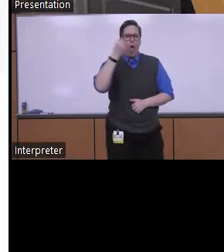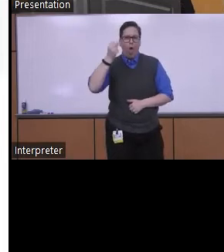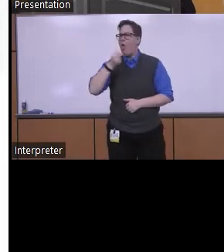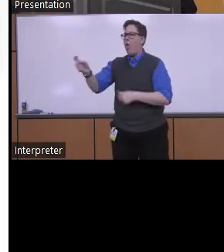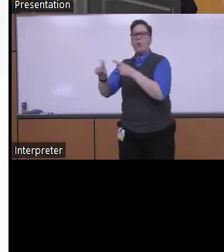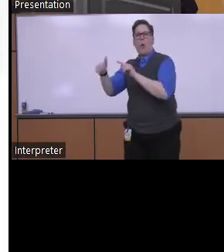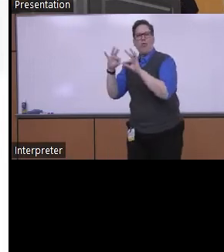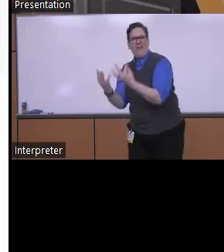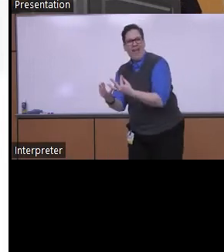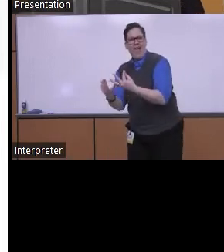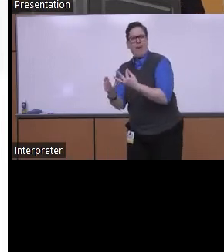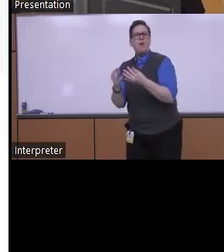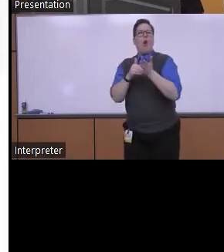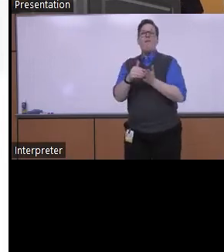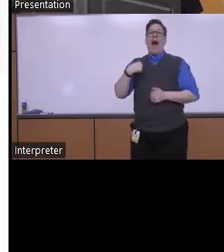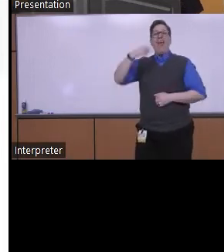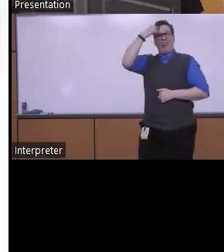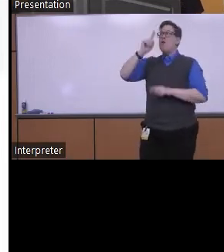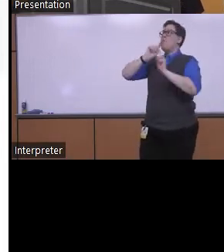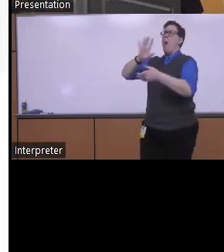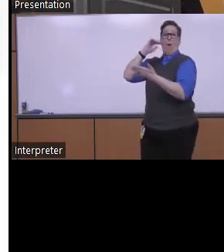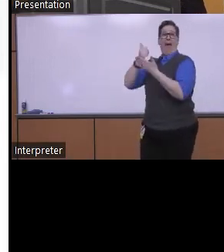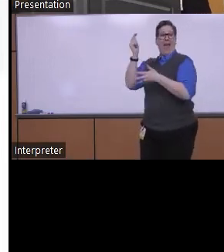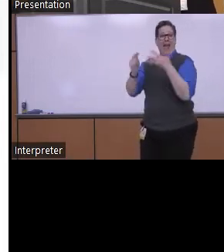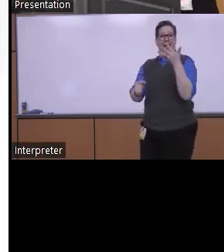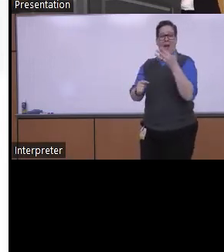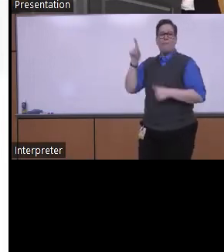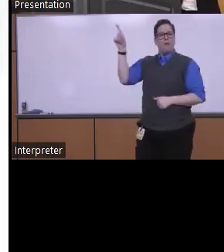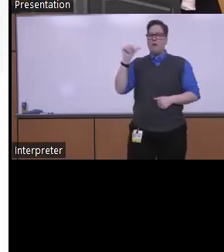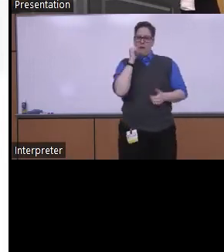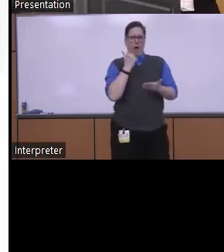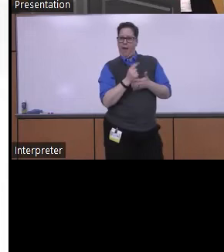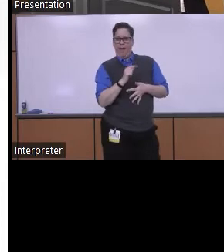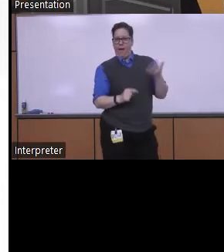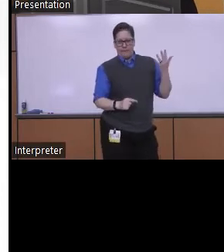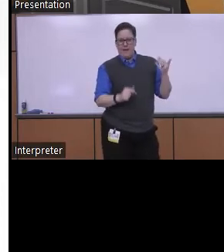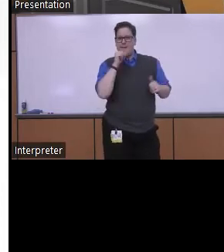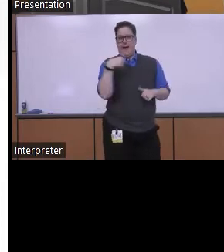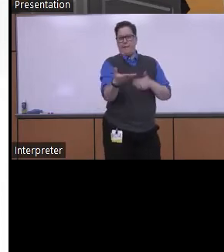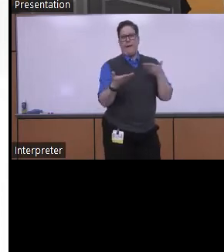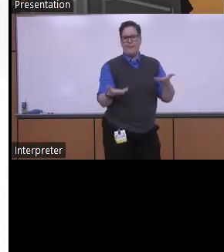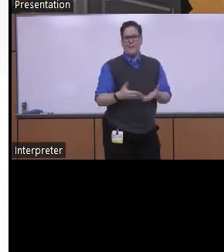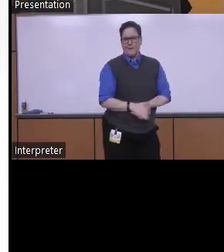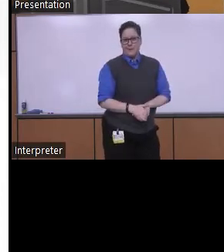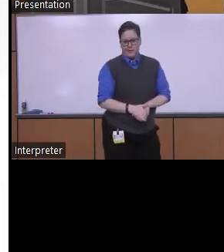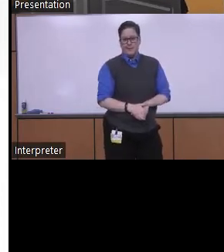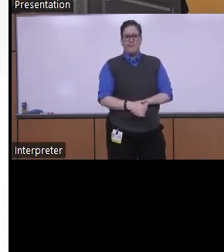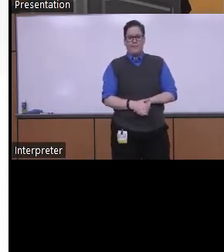a disconnect between what clinicians think that reporting can do and what reporting actually does. And this is